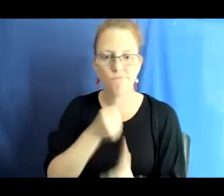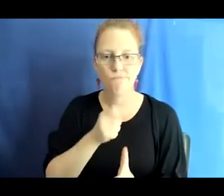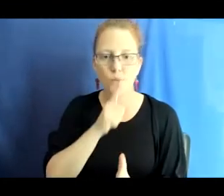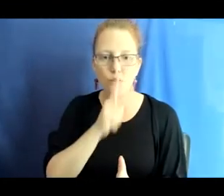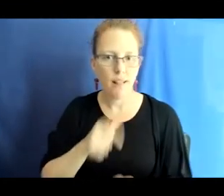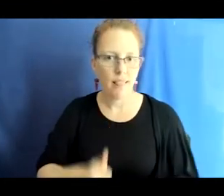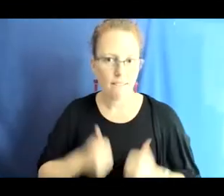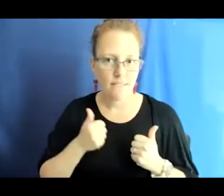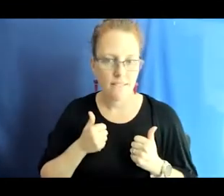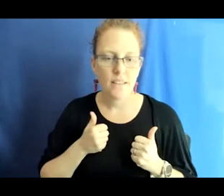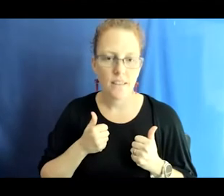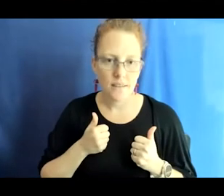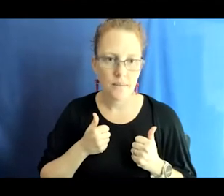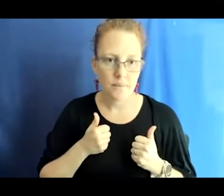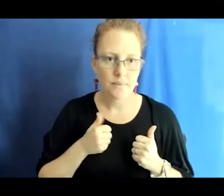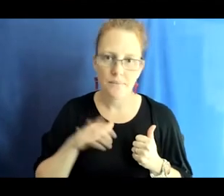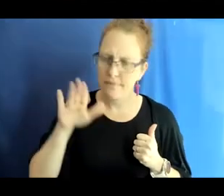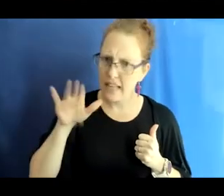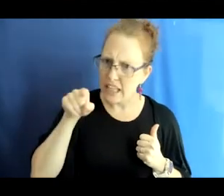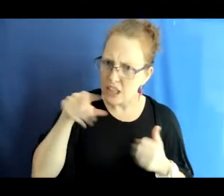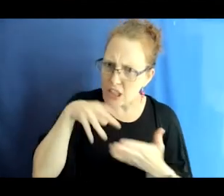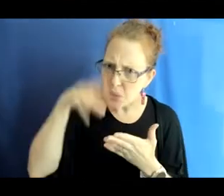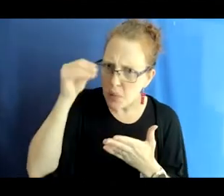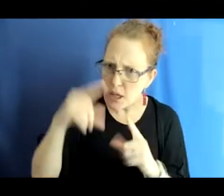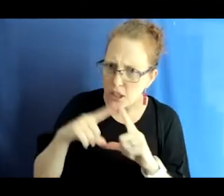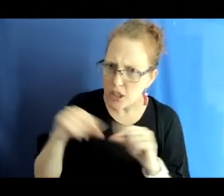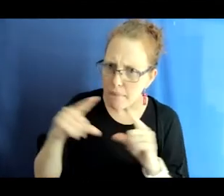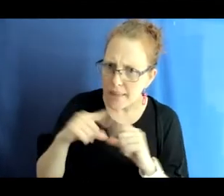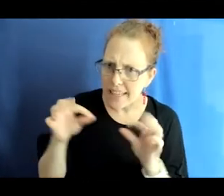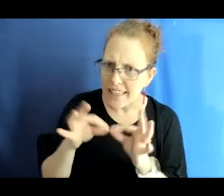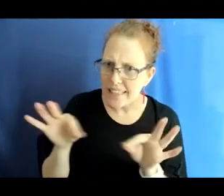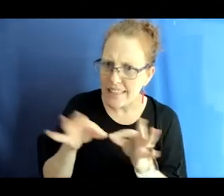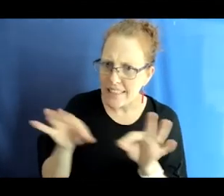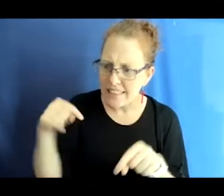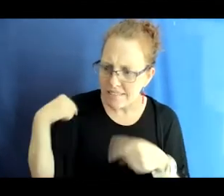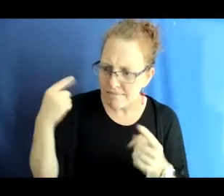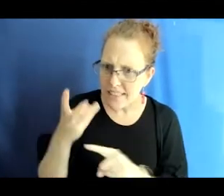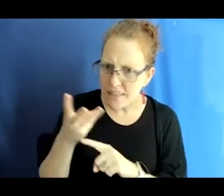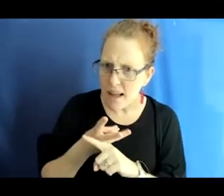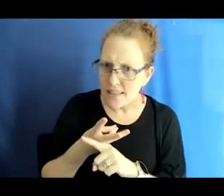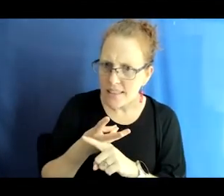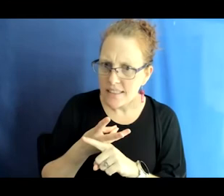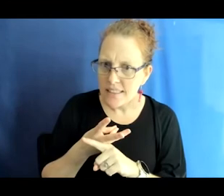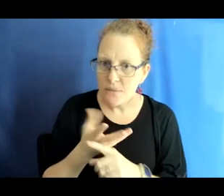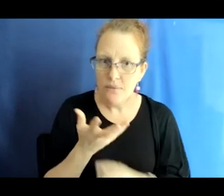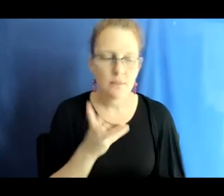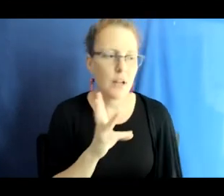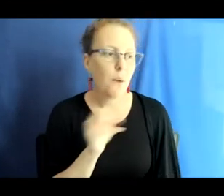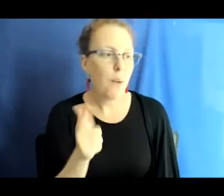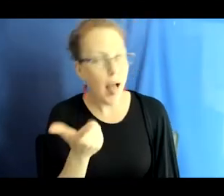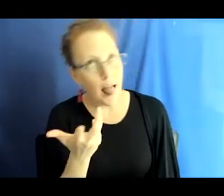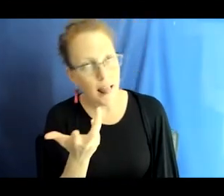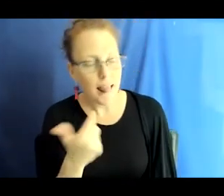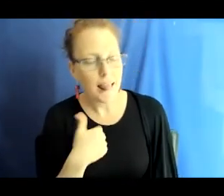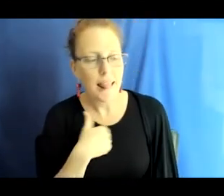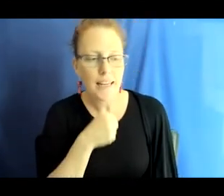And did you really learn Japanese in 6 months, Marius? Well, you know, I didn't become fluent in Japanese in